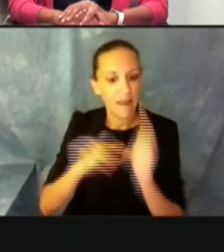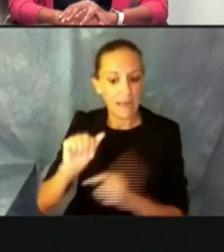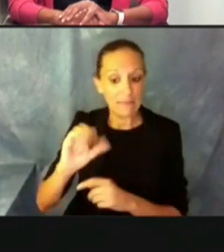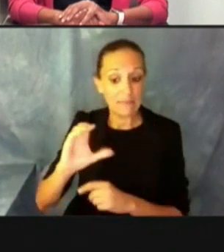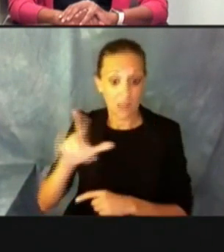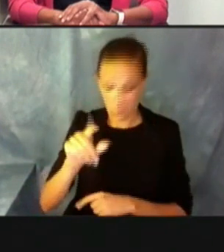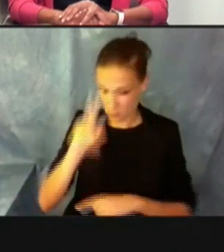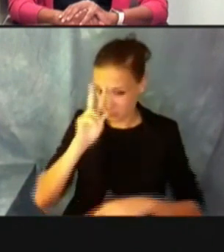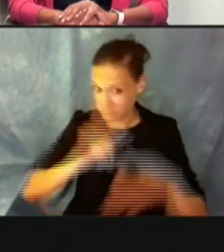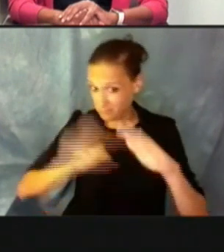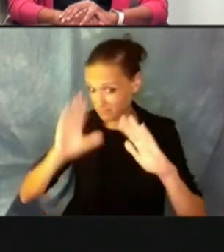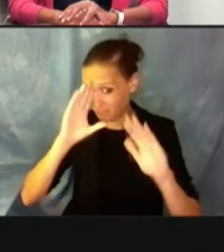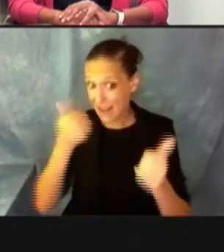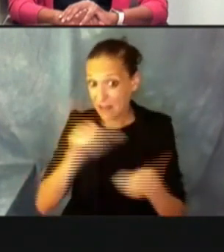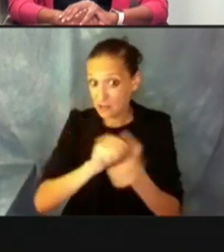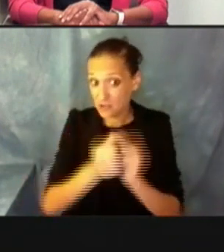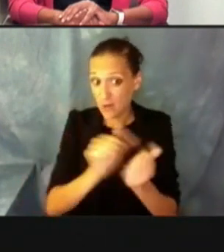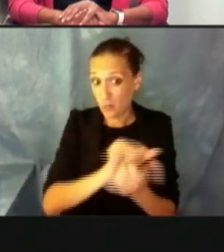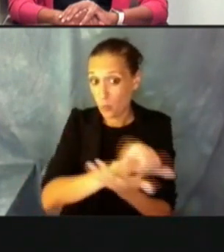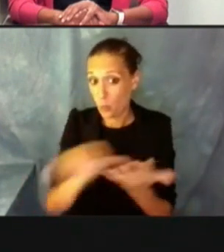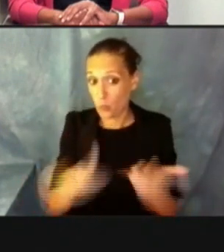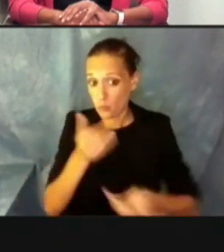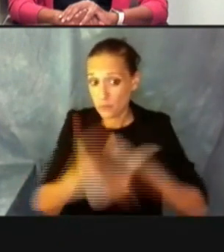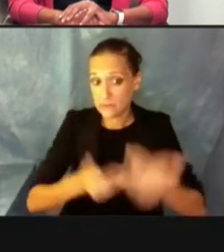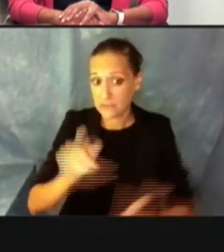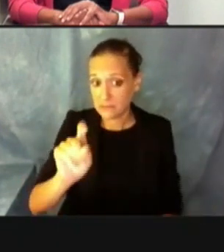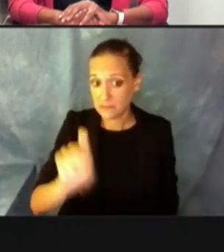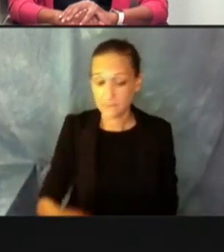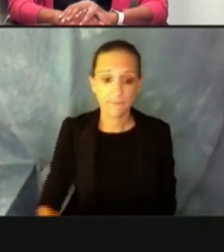any changes in those processes?